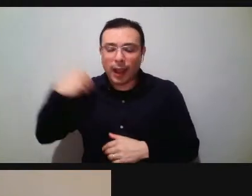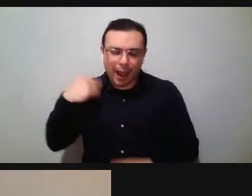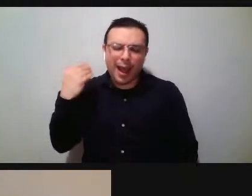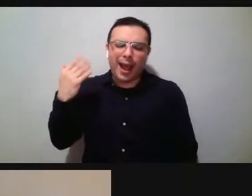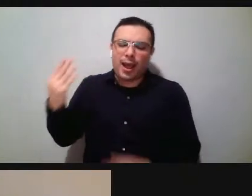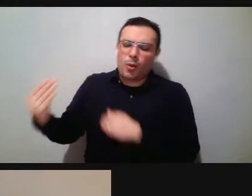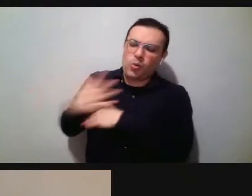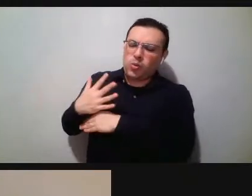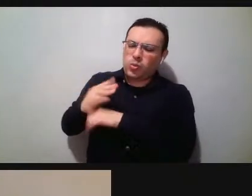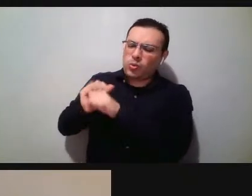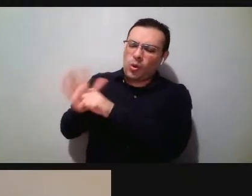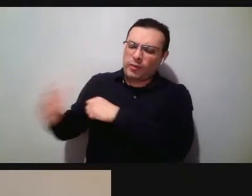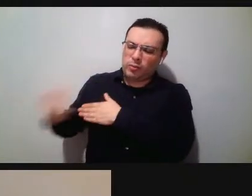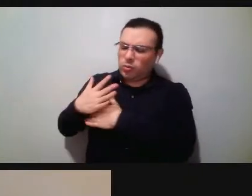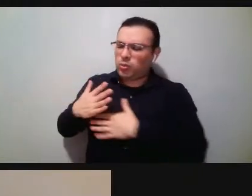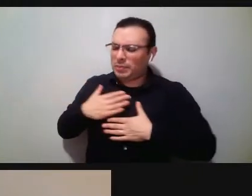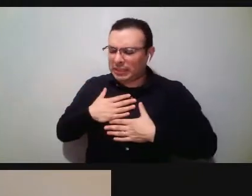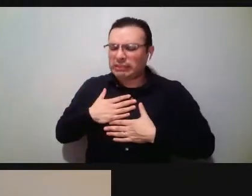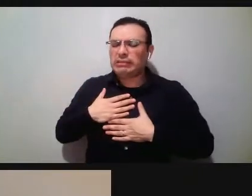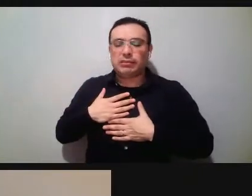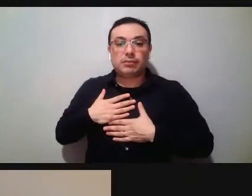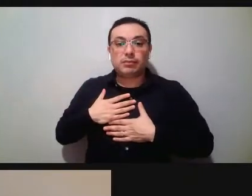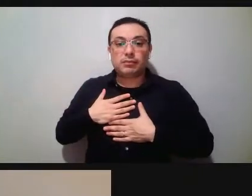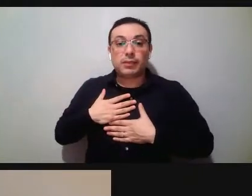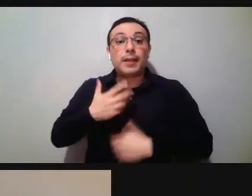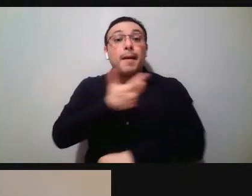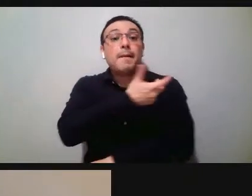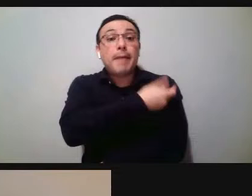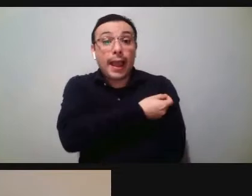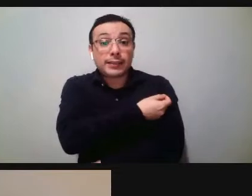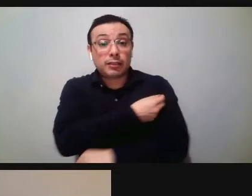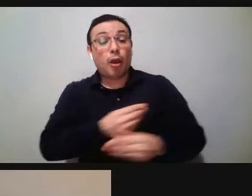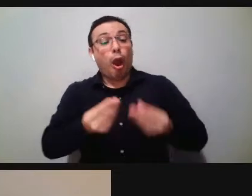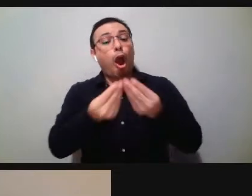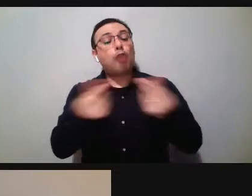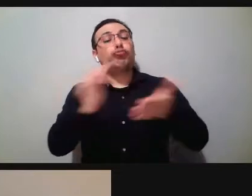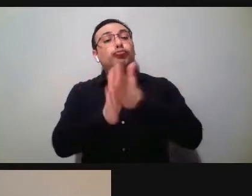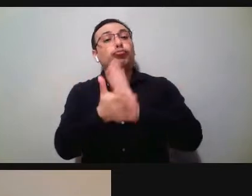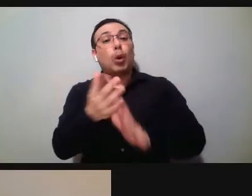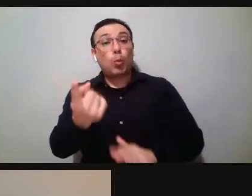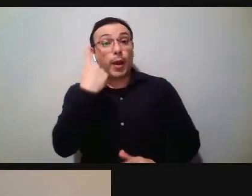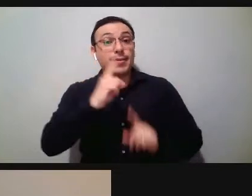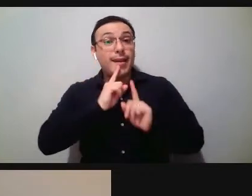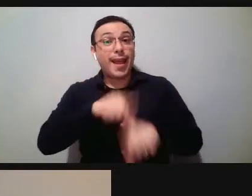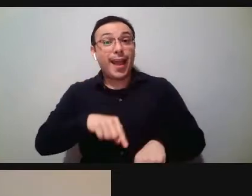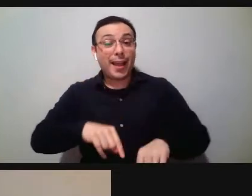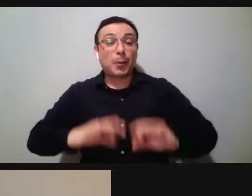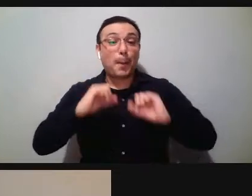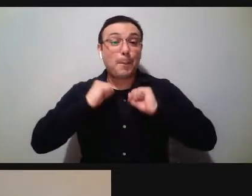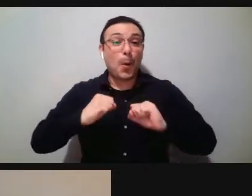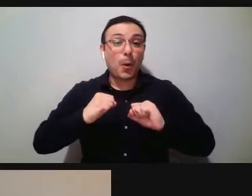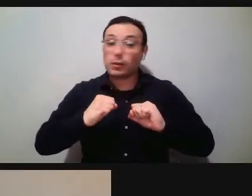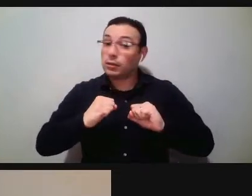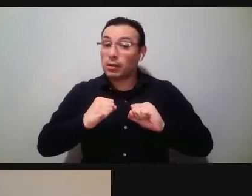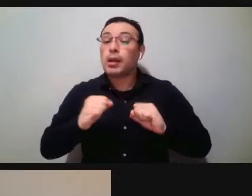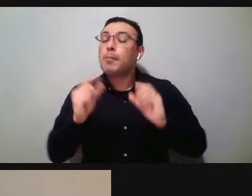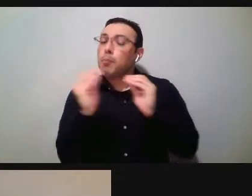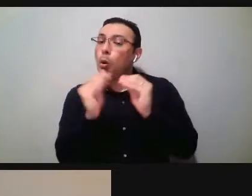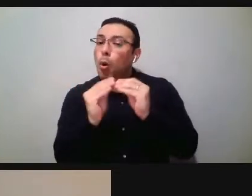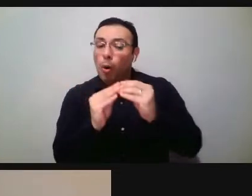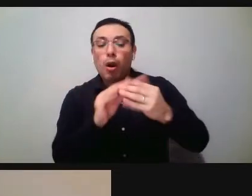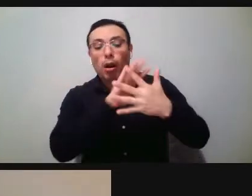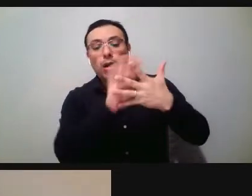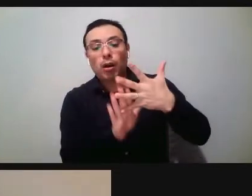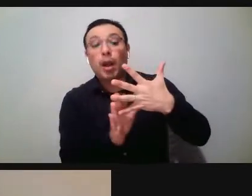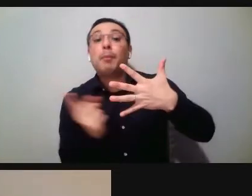Vaccines aren't the only answer, but they're a part of the solution to us getting out of this. And so I think we have to have very frank and honest